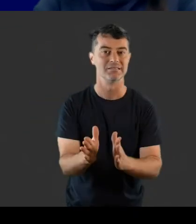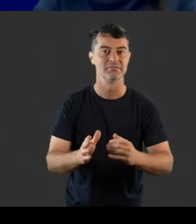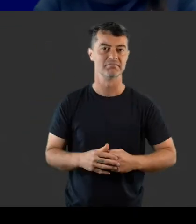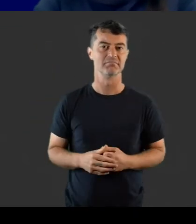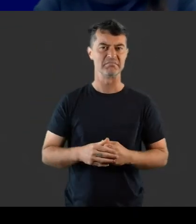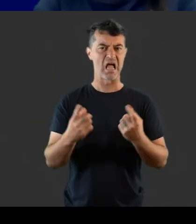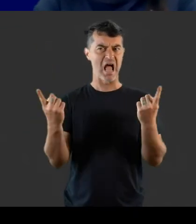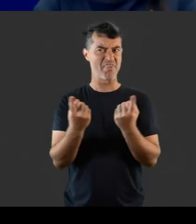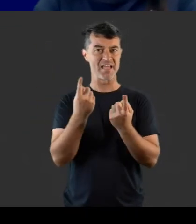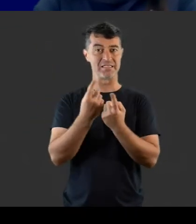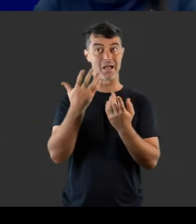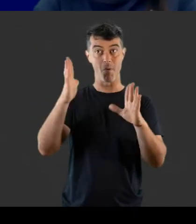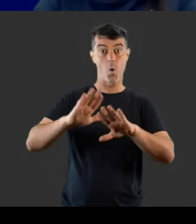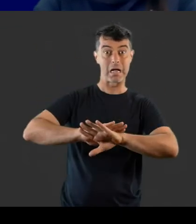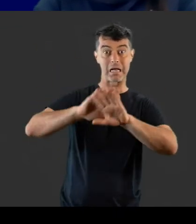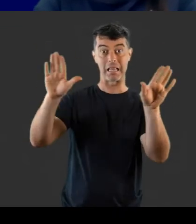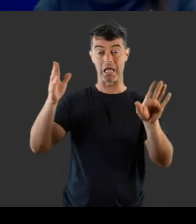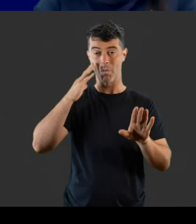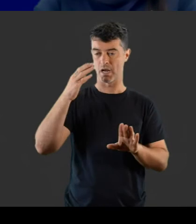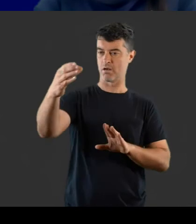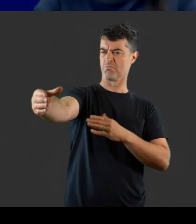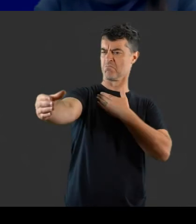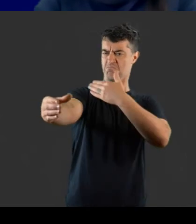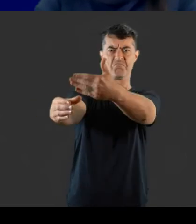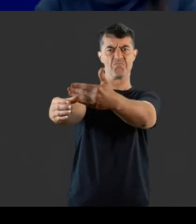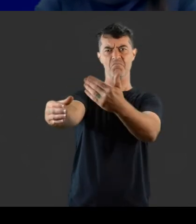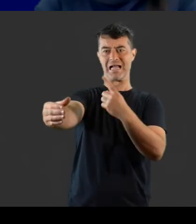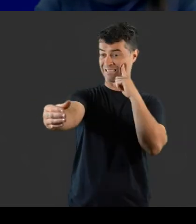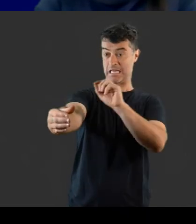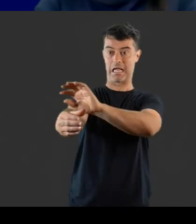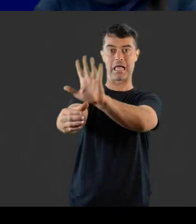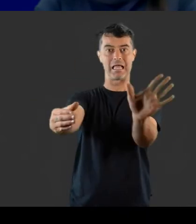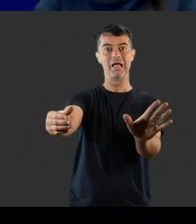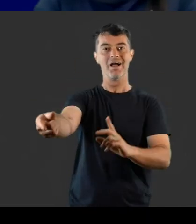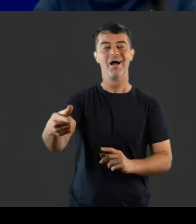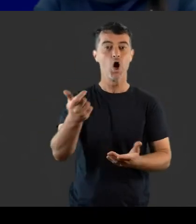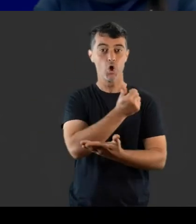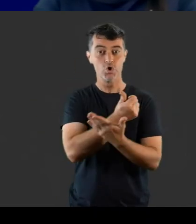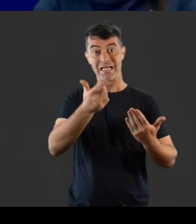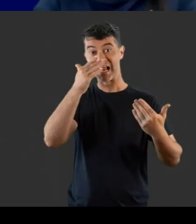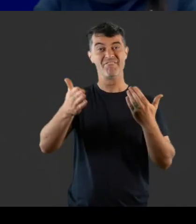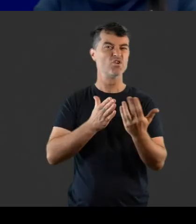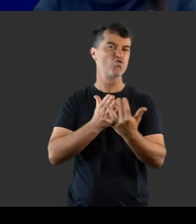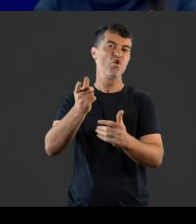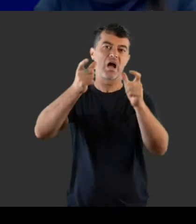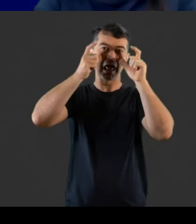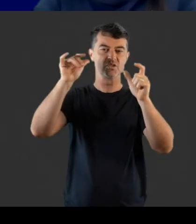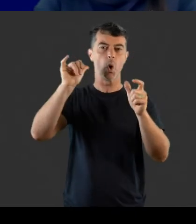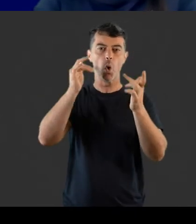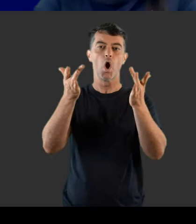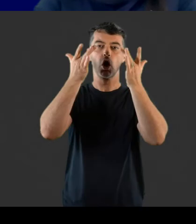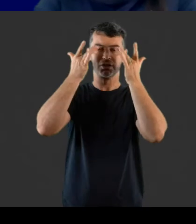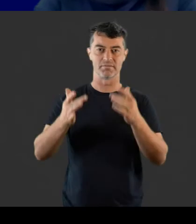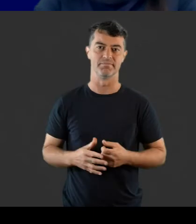focus. Objects tend to be clearer when held at arm's length. This can usually be corrected